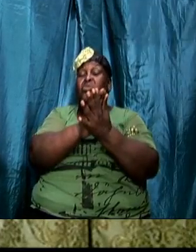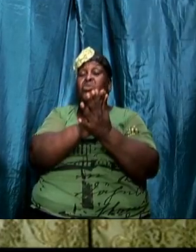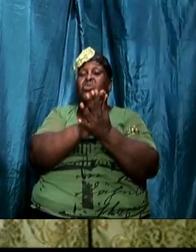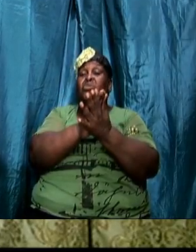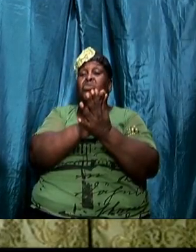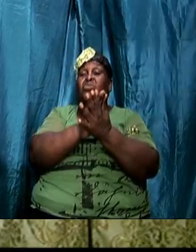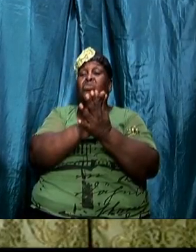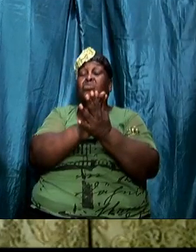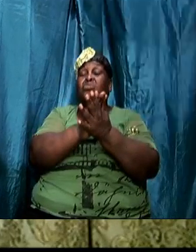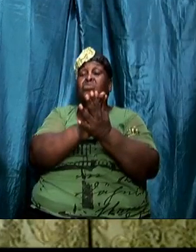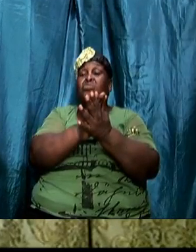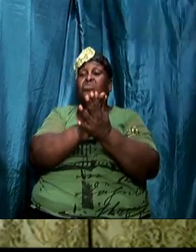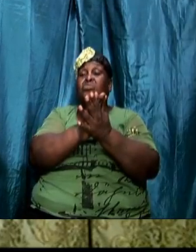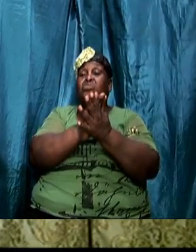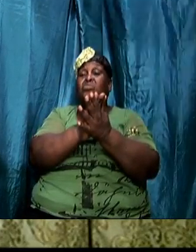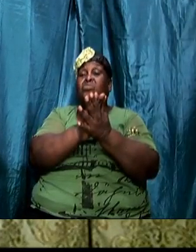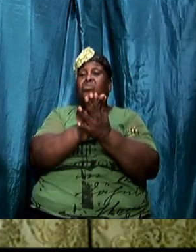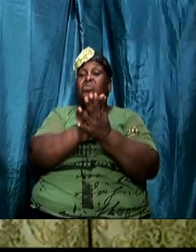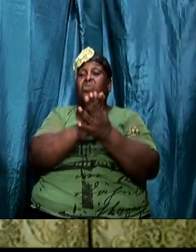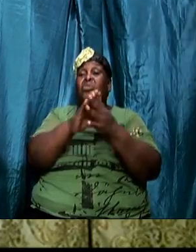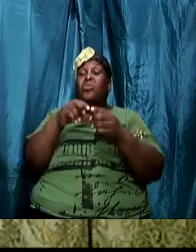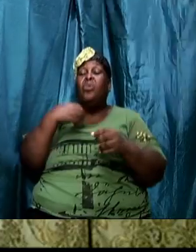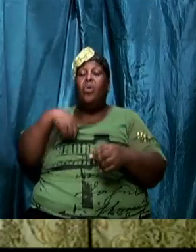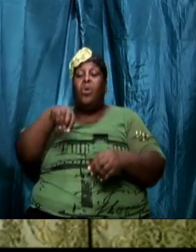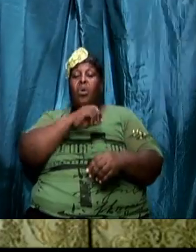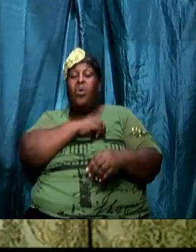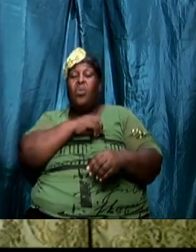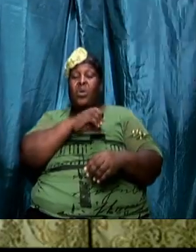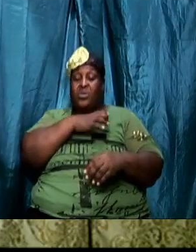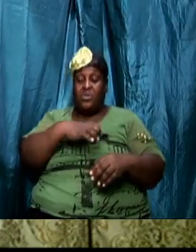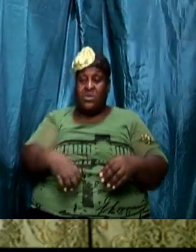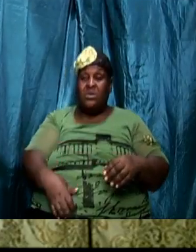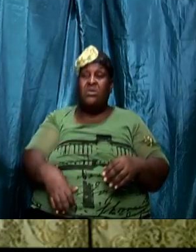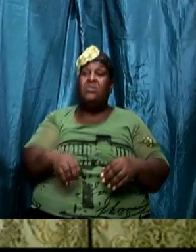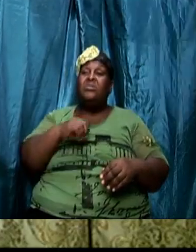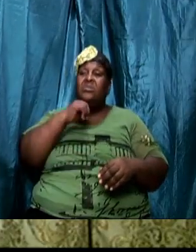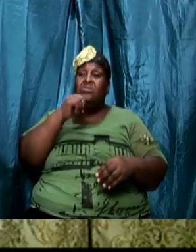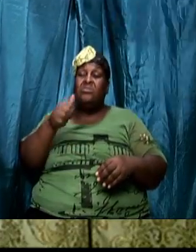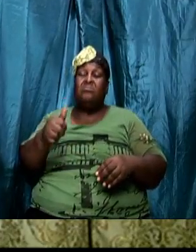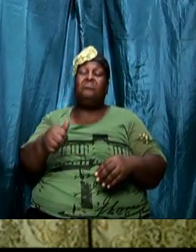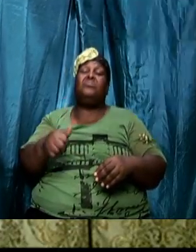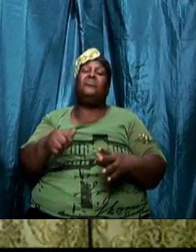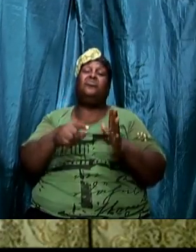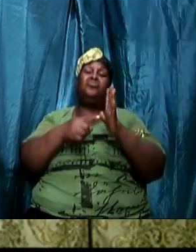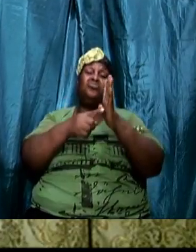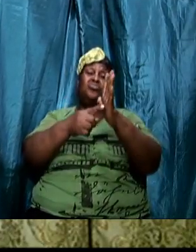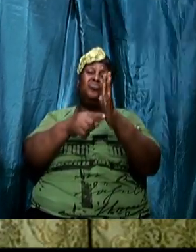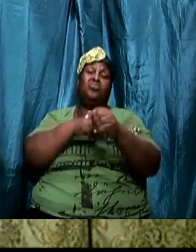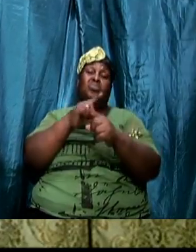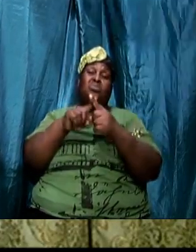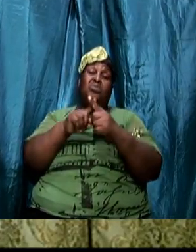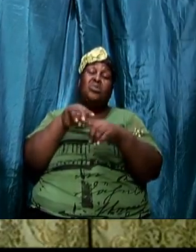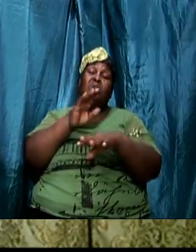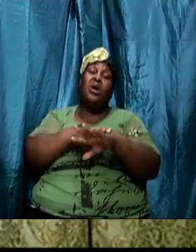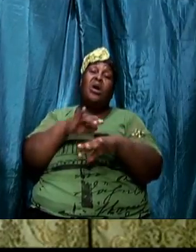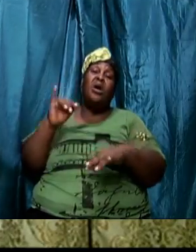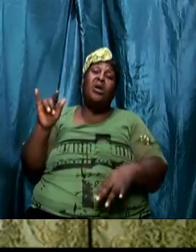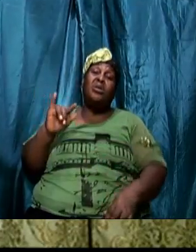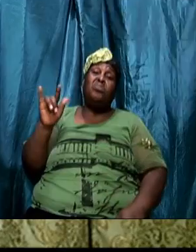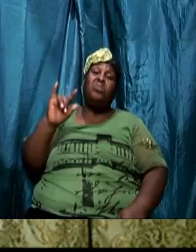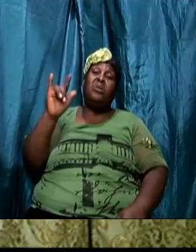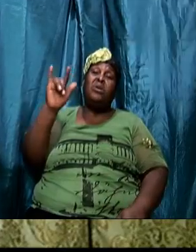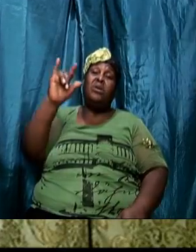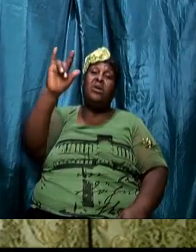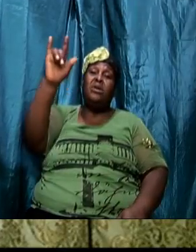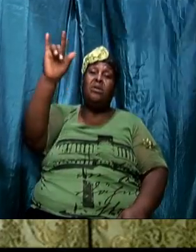transportation system. Our Christianity is on display when we are on the plane going into a foreign land.